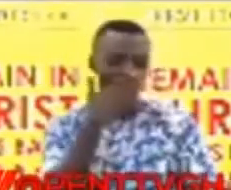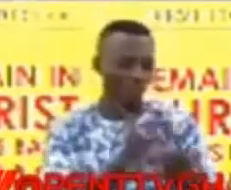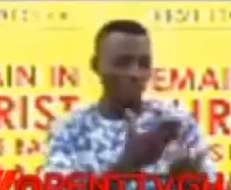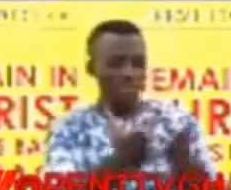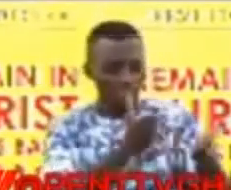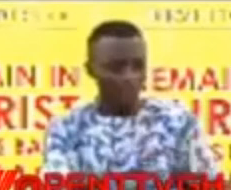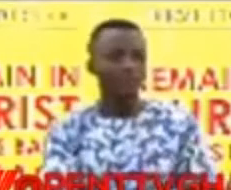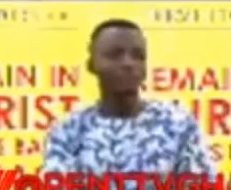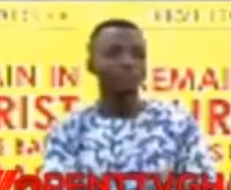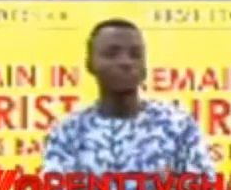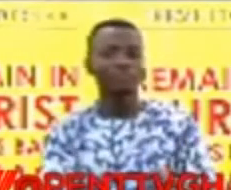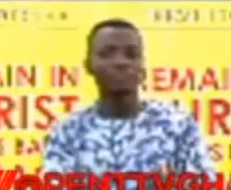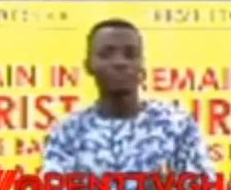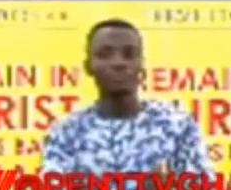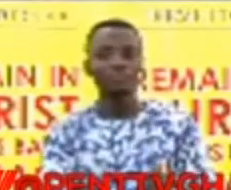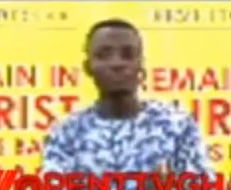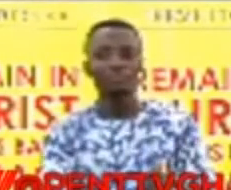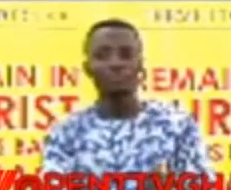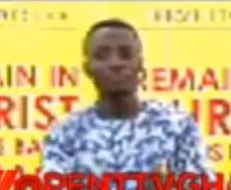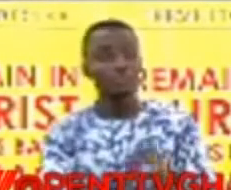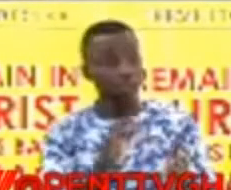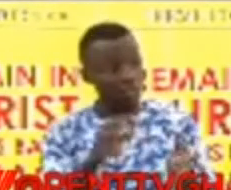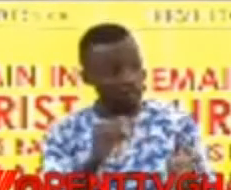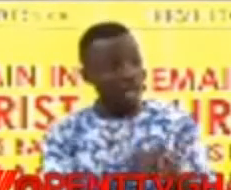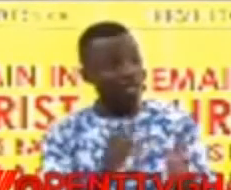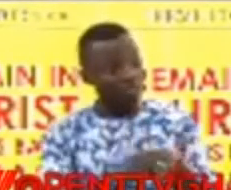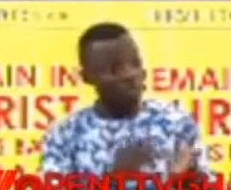that is predicated on whether you have done well.